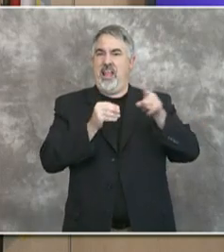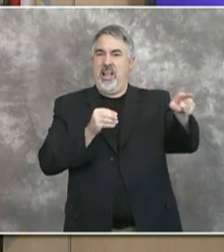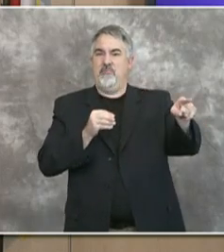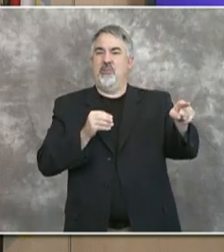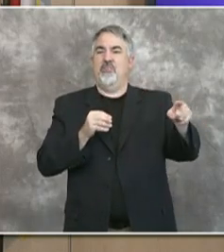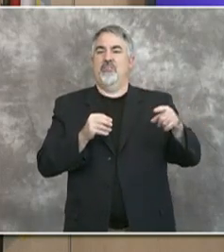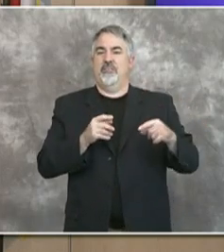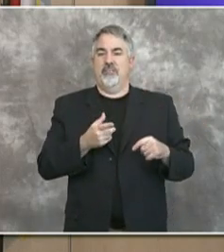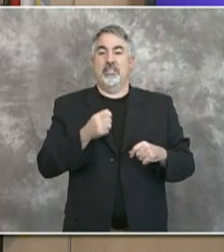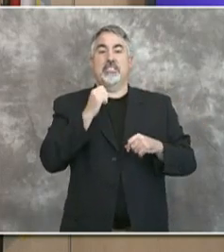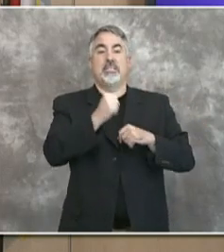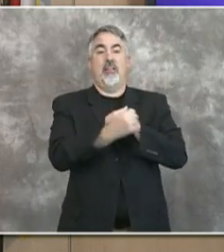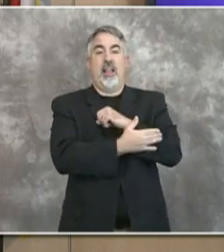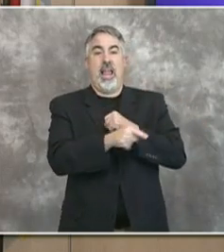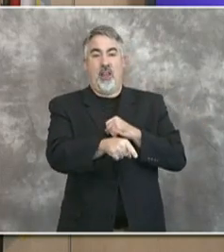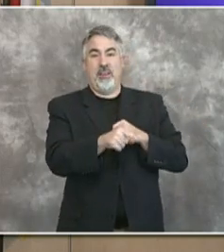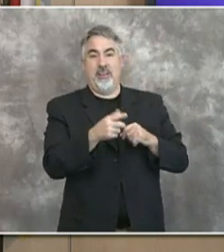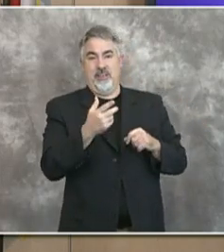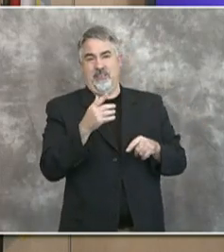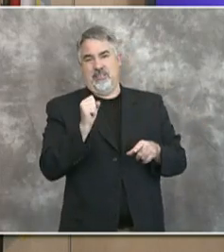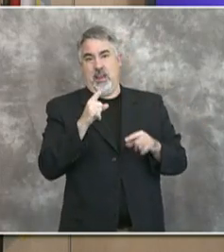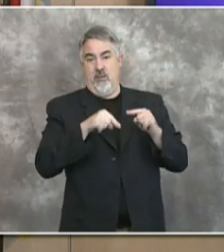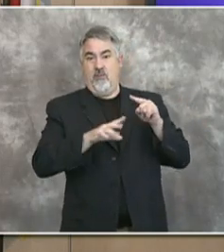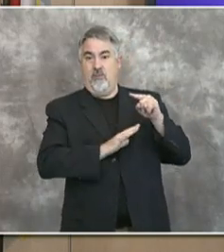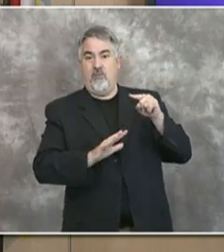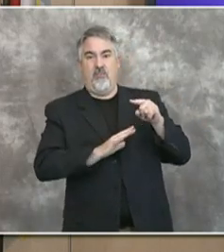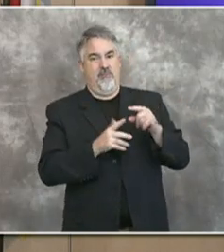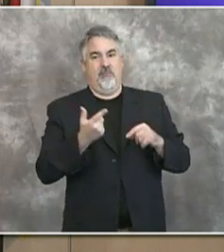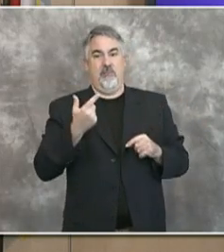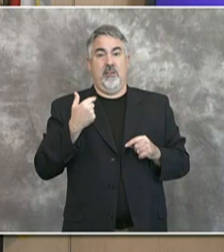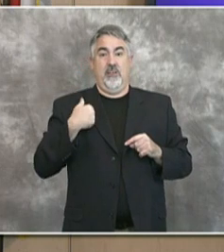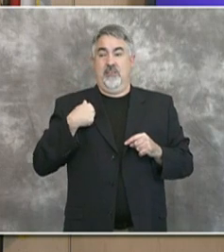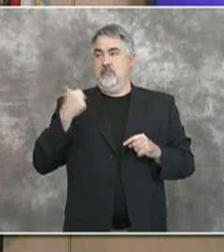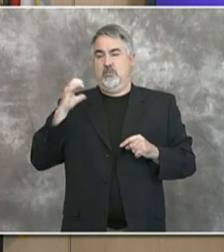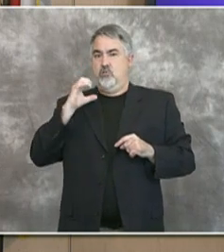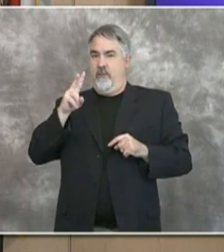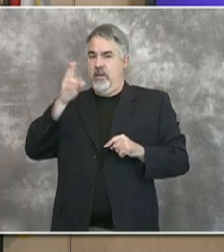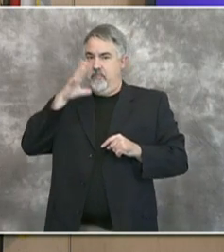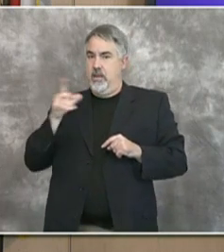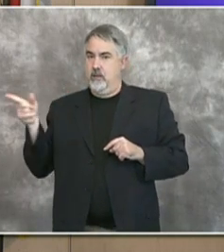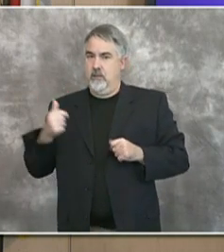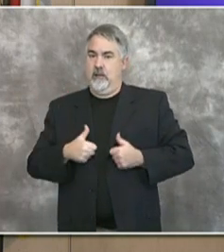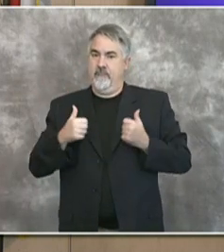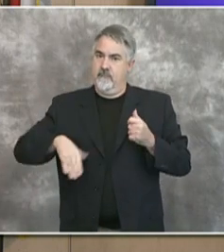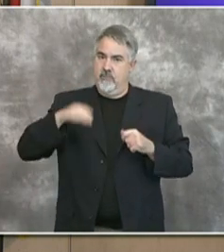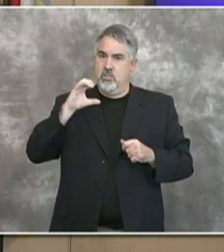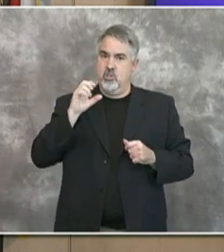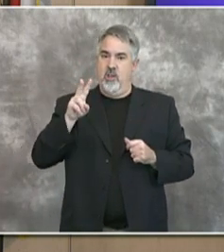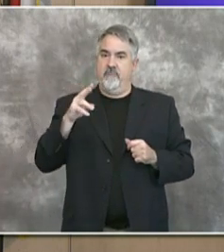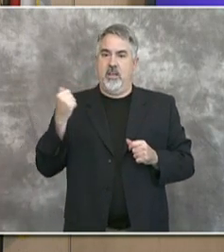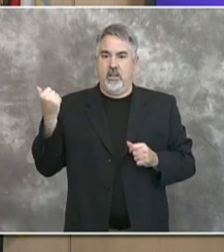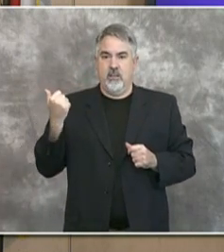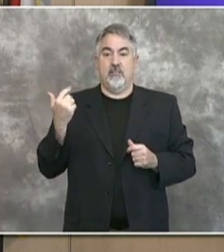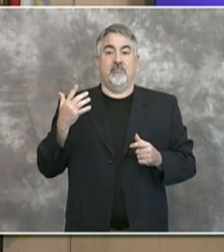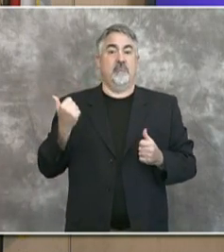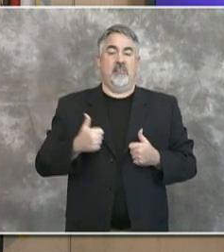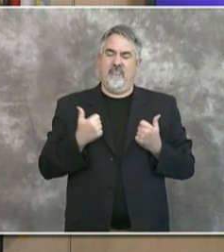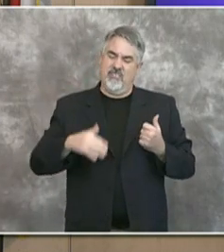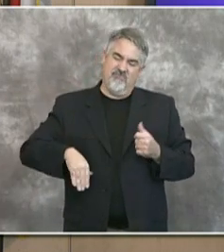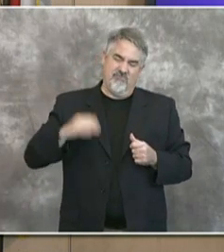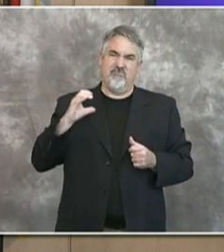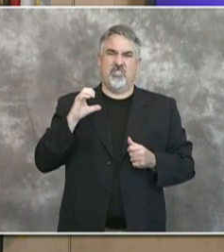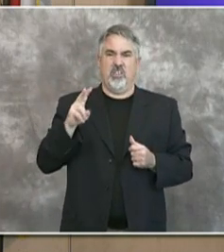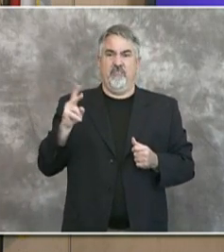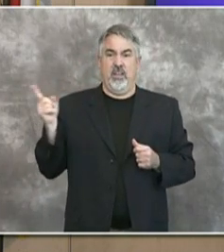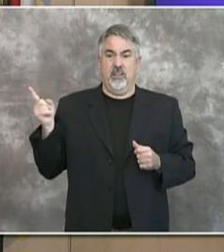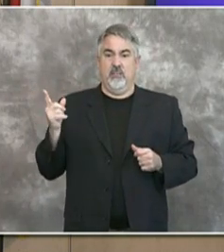beyond. I'm a Chula Vista boy, grew up there, lived there my entire life and raised my family there. So believe me when I say that